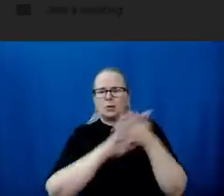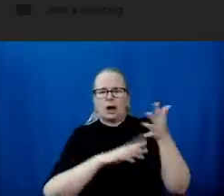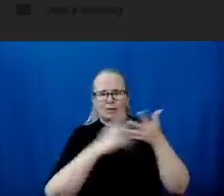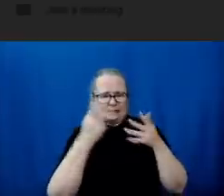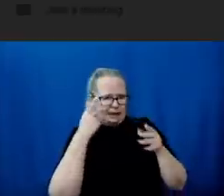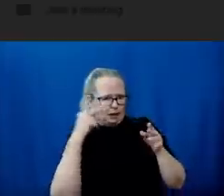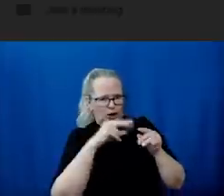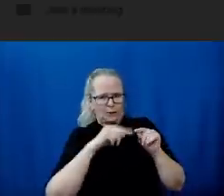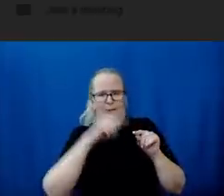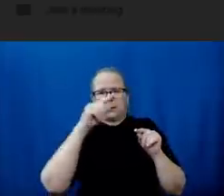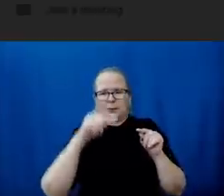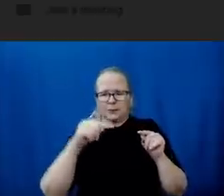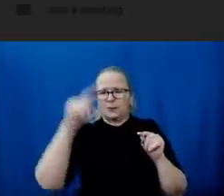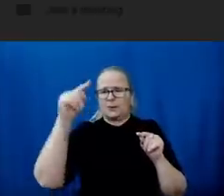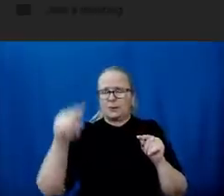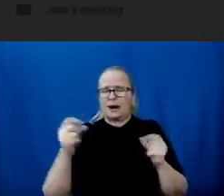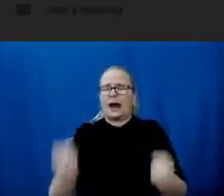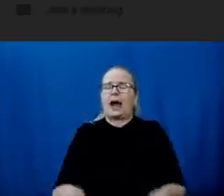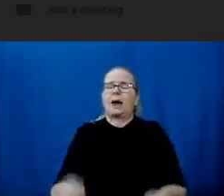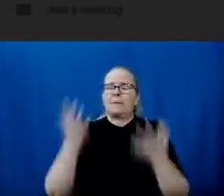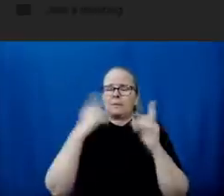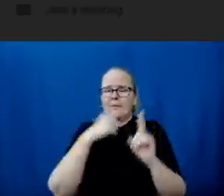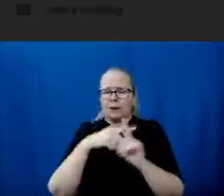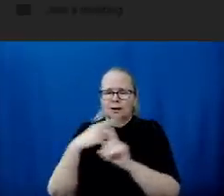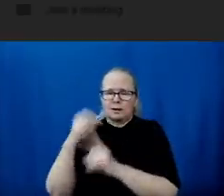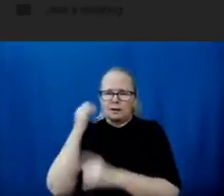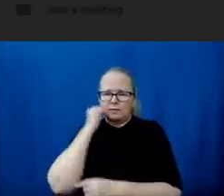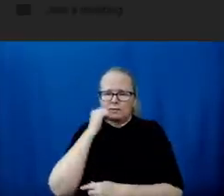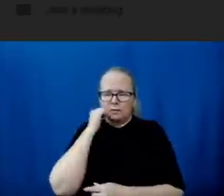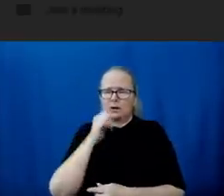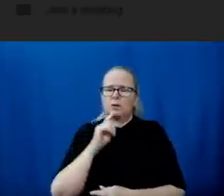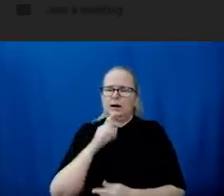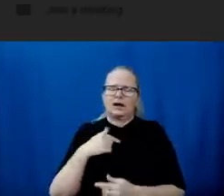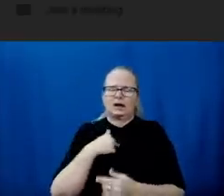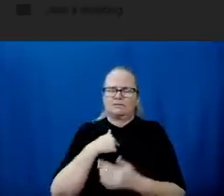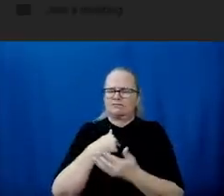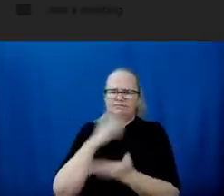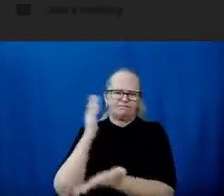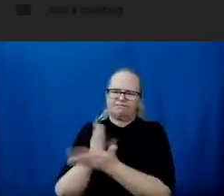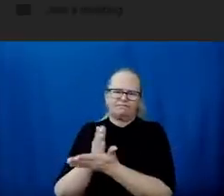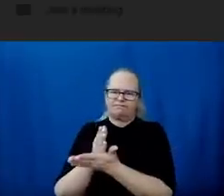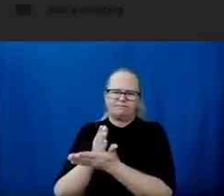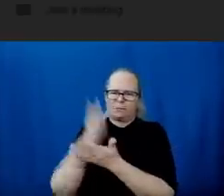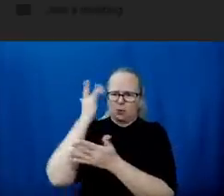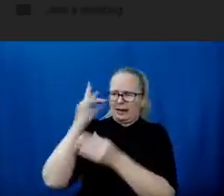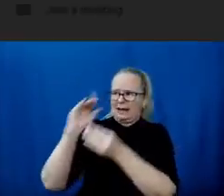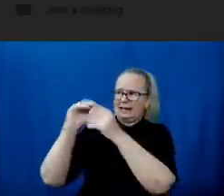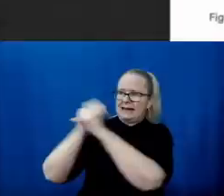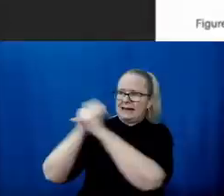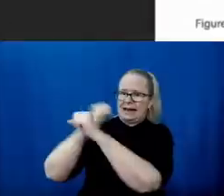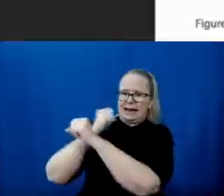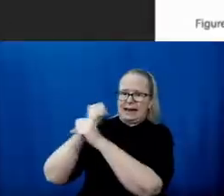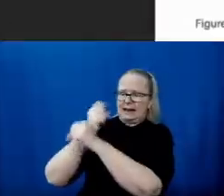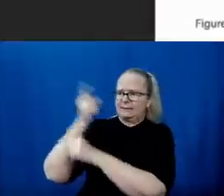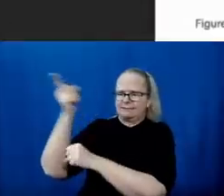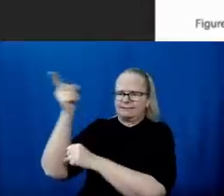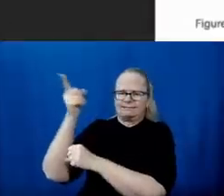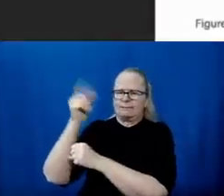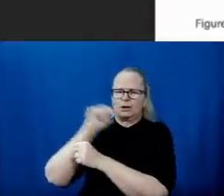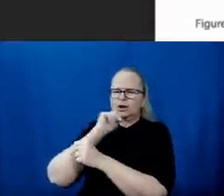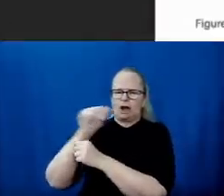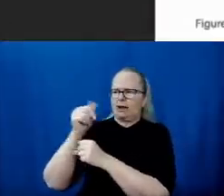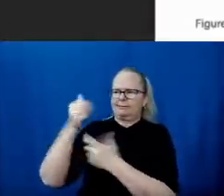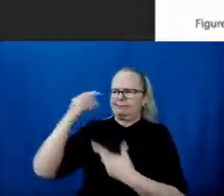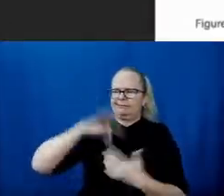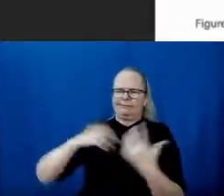I've kind of stopped giving the graph of the cases per day. I just don't think it's a particularly useful stat anymore,